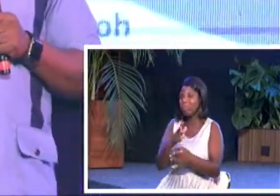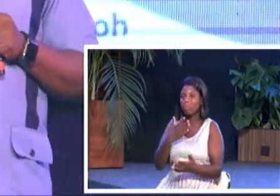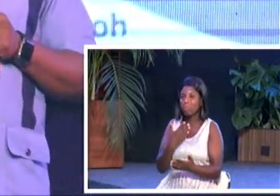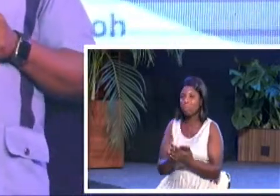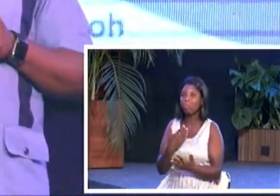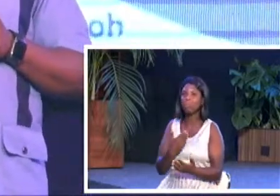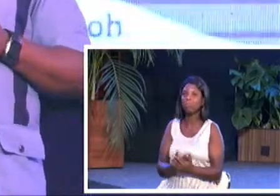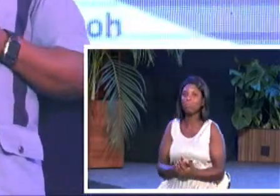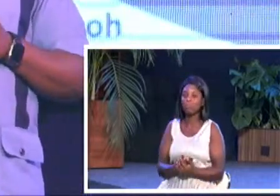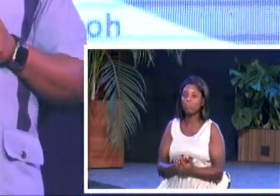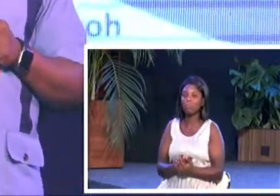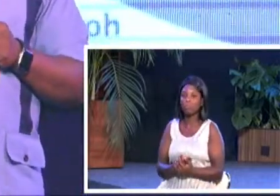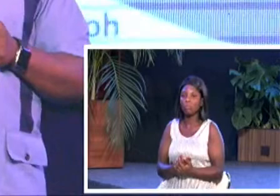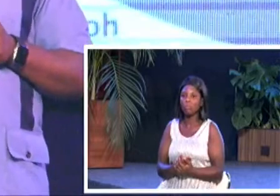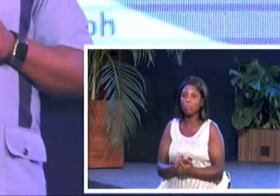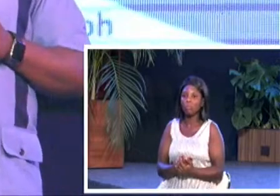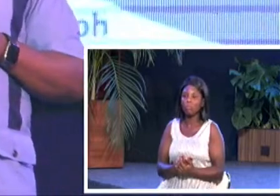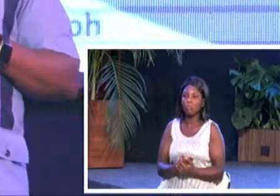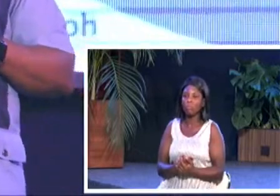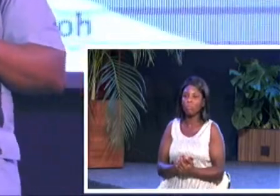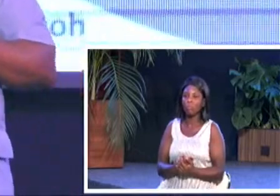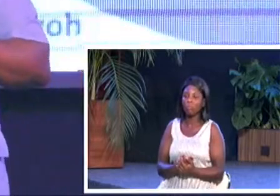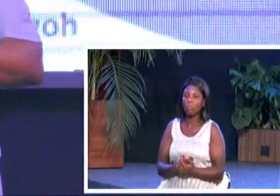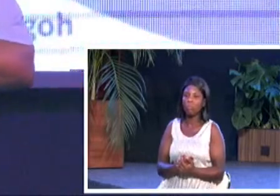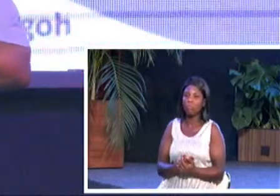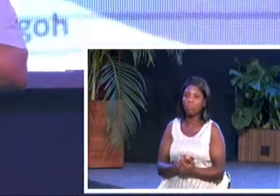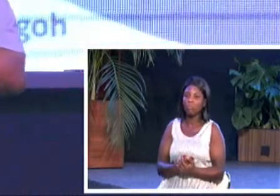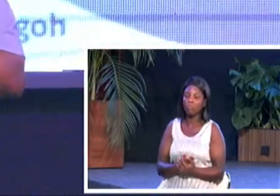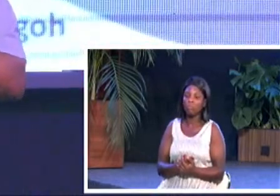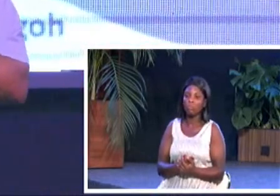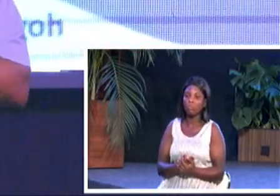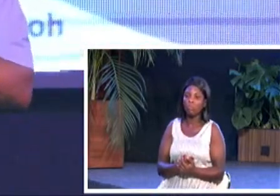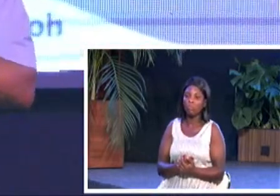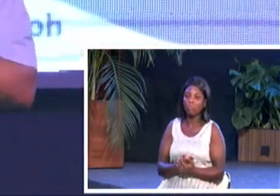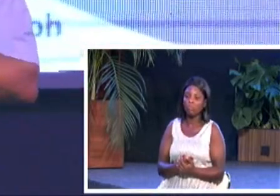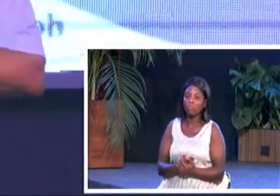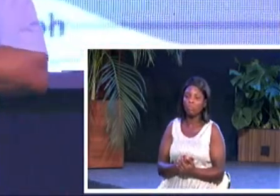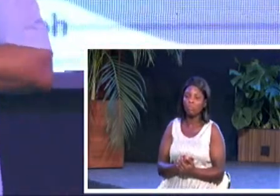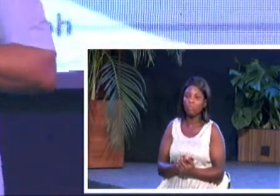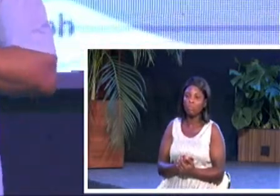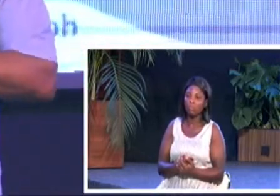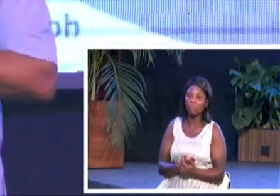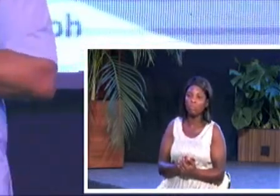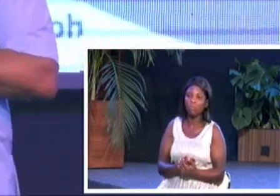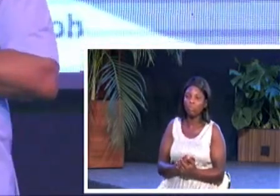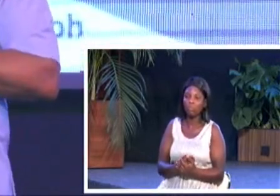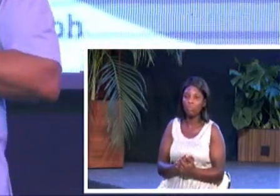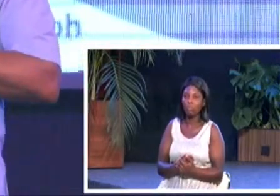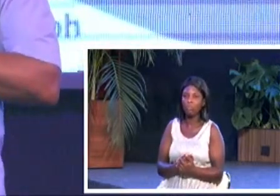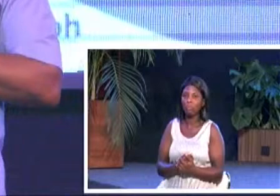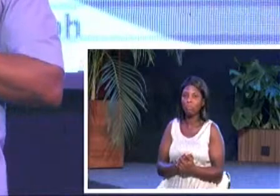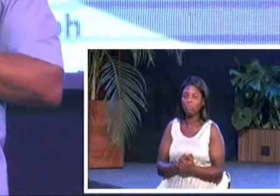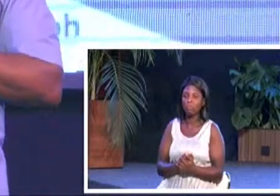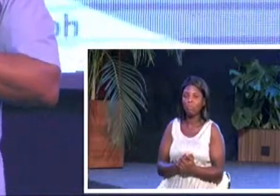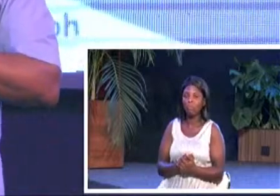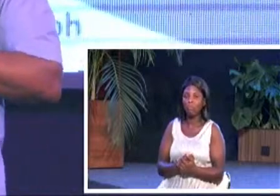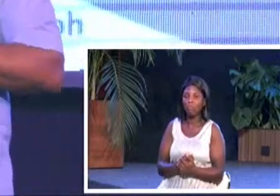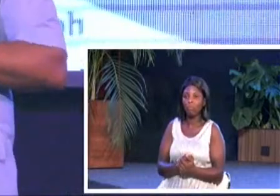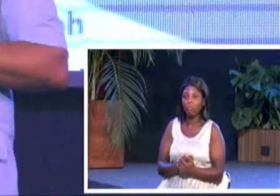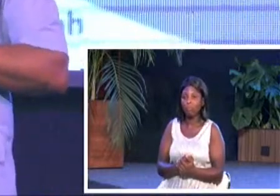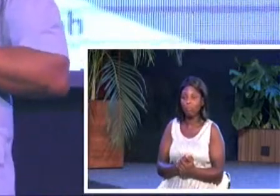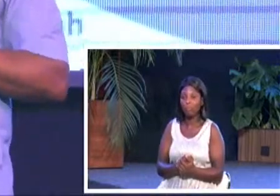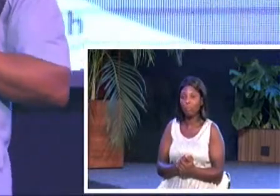reform or redesign the product for you. And it's a skill. So instead of critiquing, right, instead